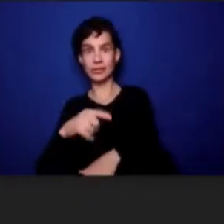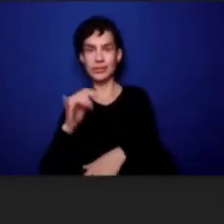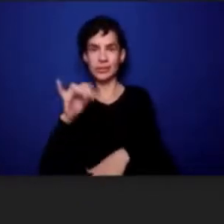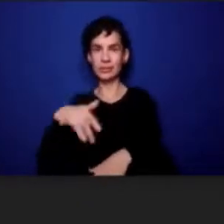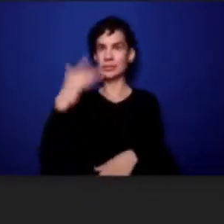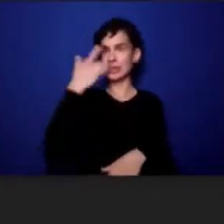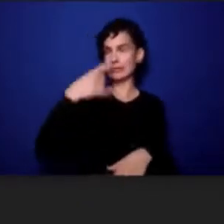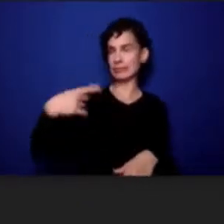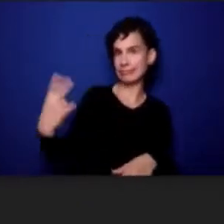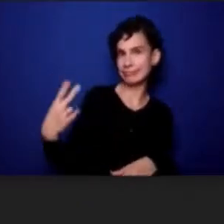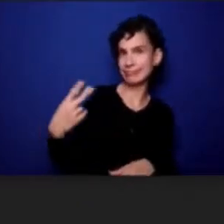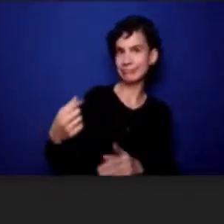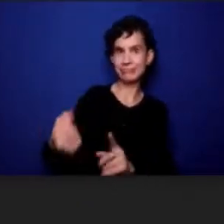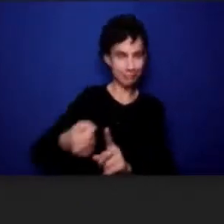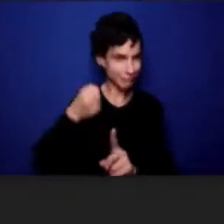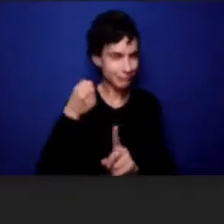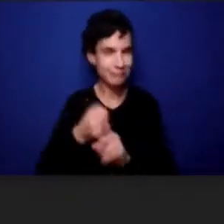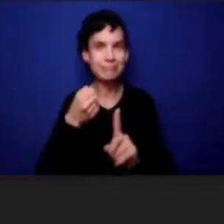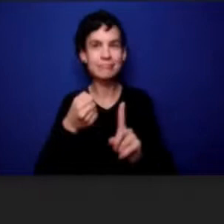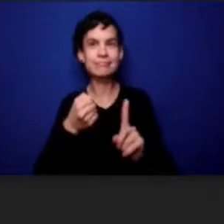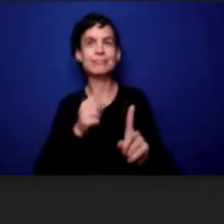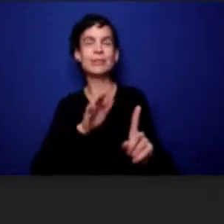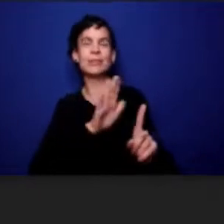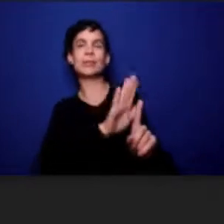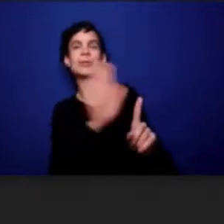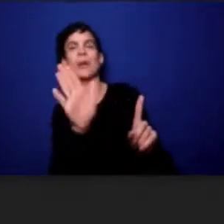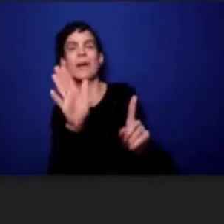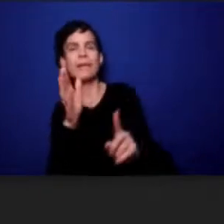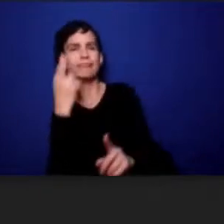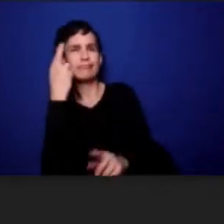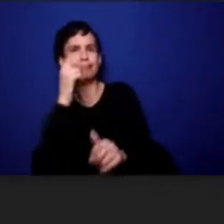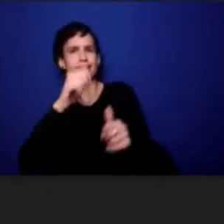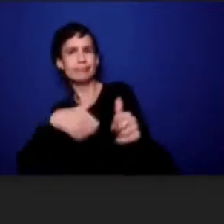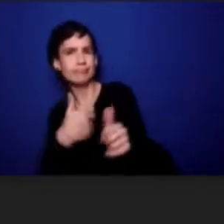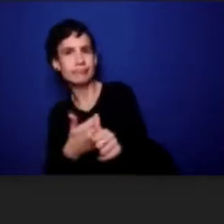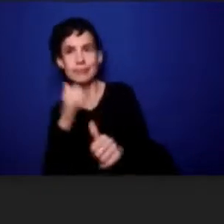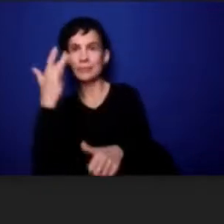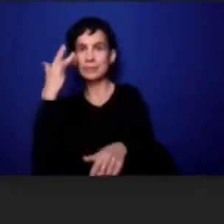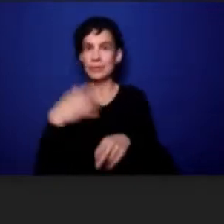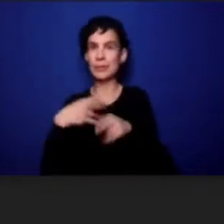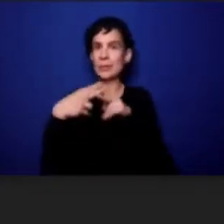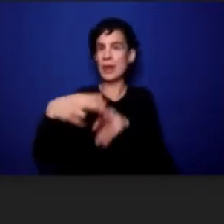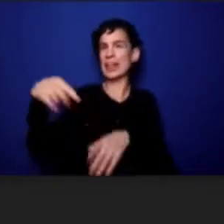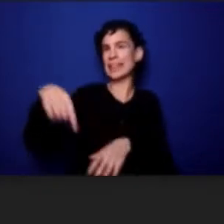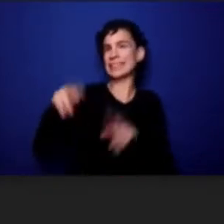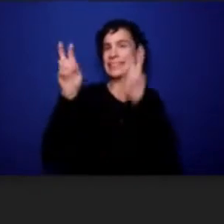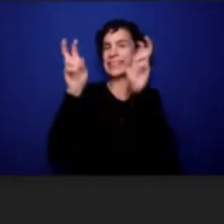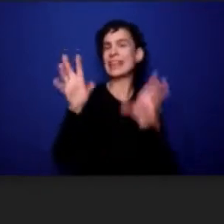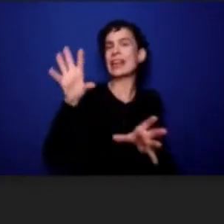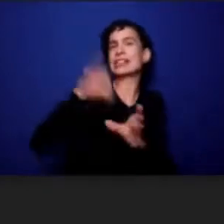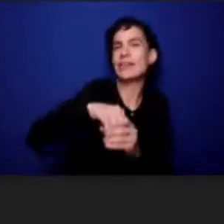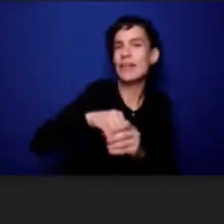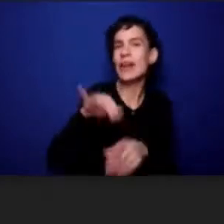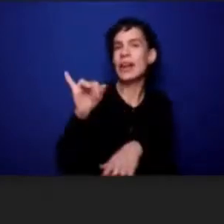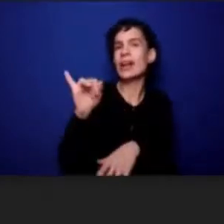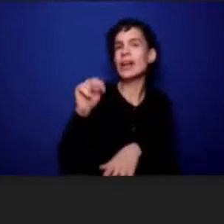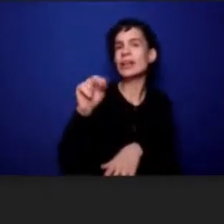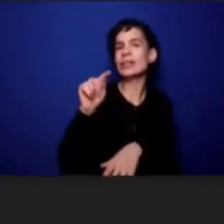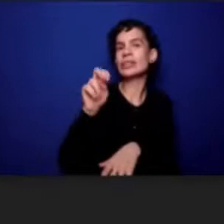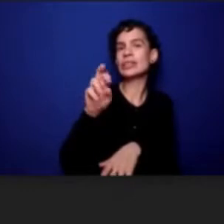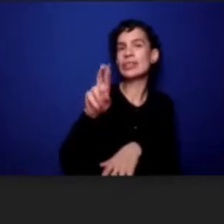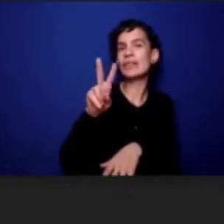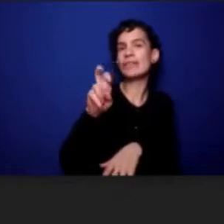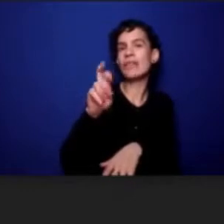reason we've kind of named this panel Interventions in the Field of Art History, because I think both of you are really asking new questions